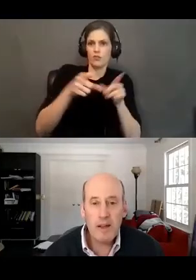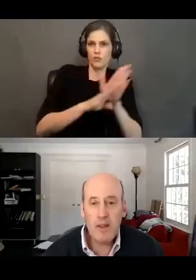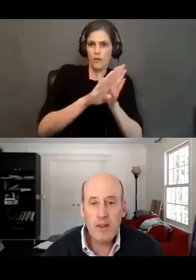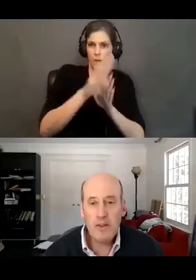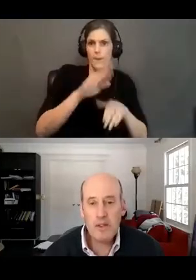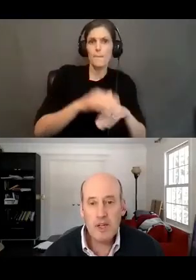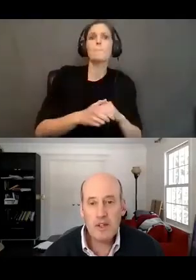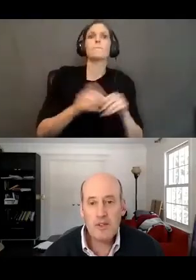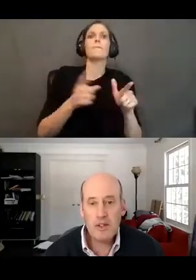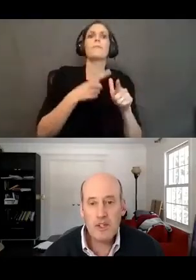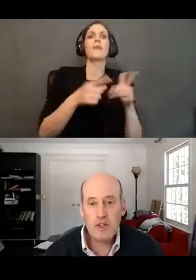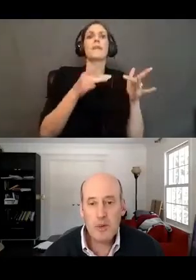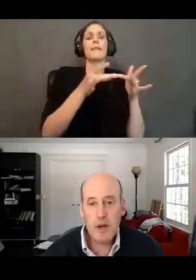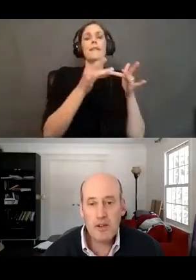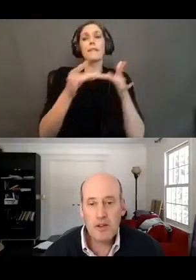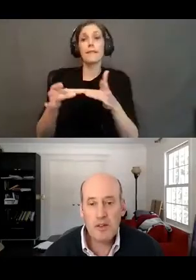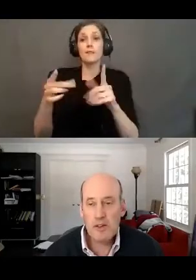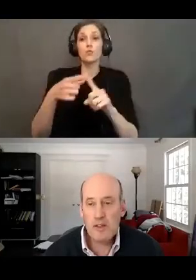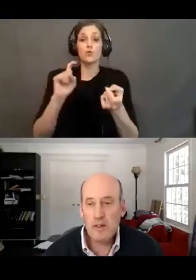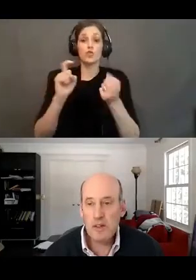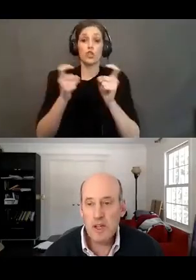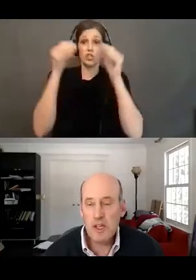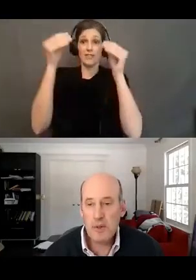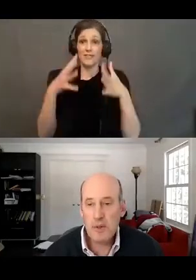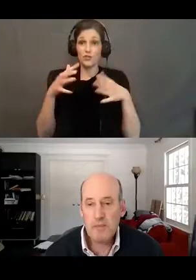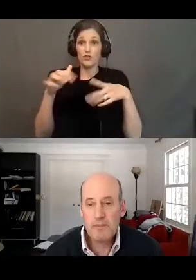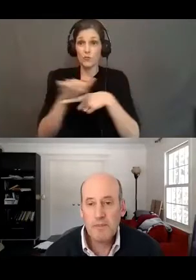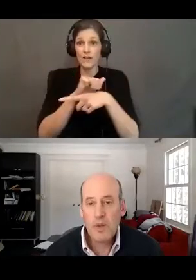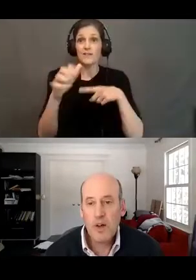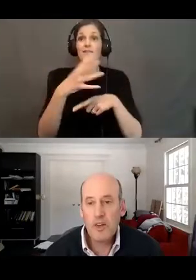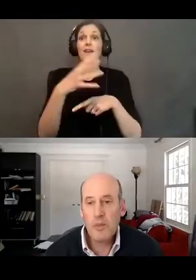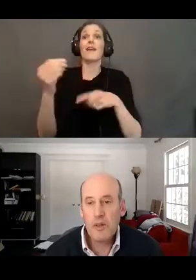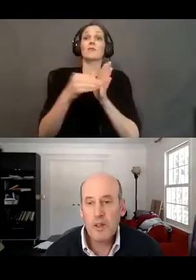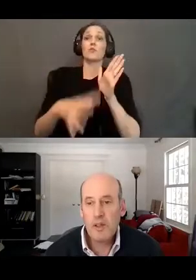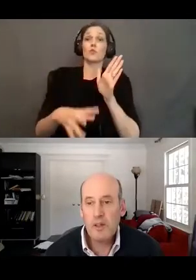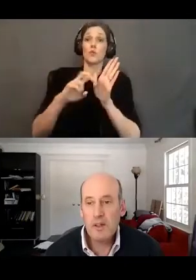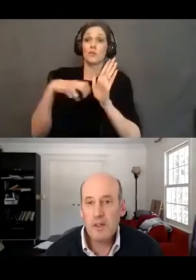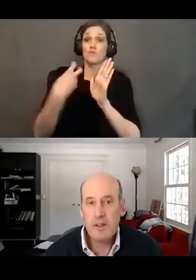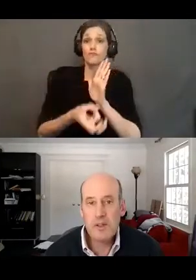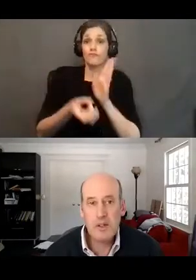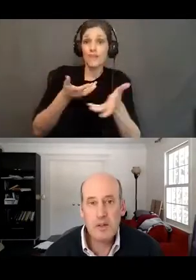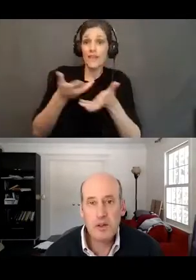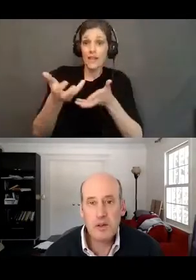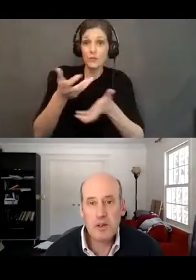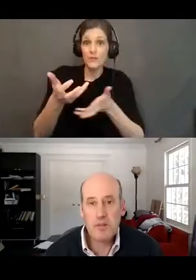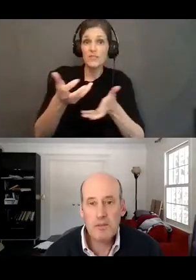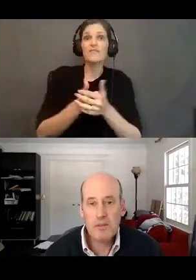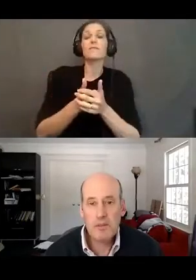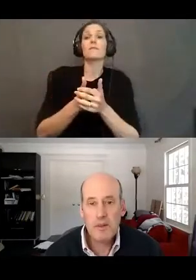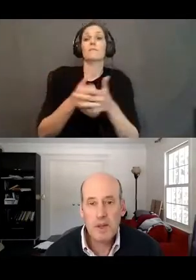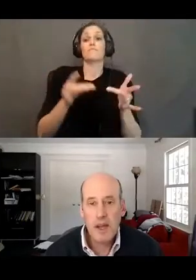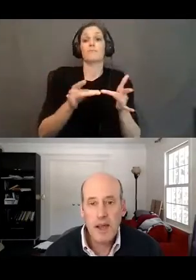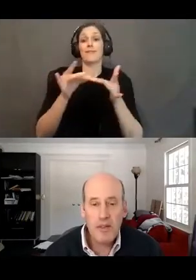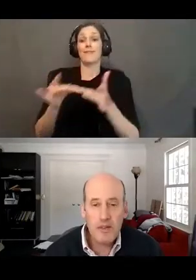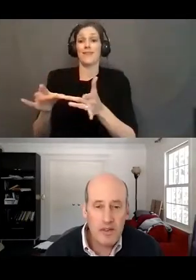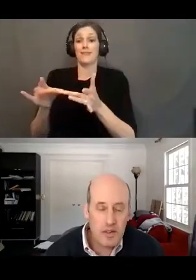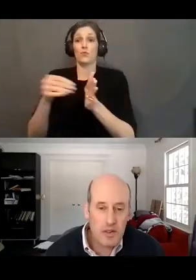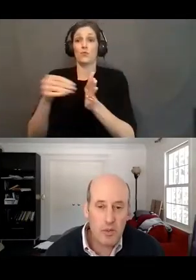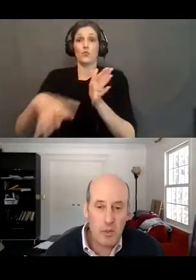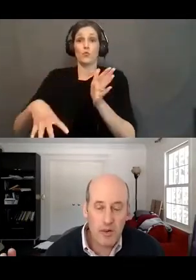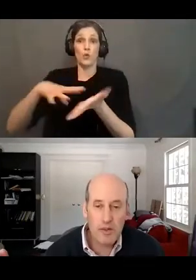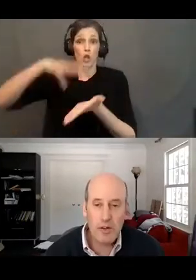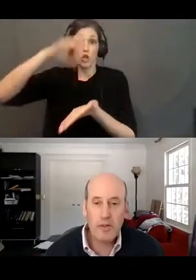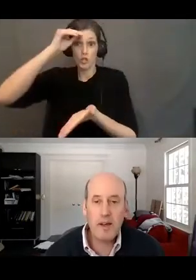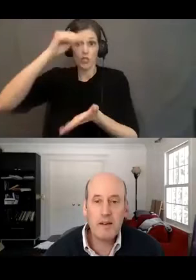that can lead to changes in teachers' practice and student engagement, ultimately leading to student learning. And this is